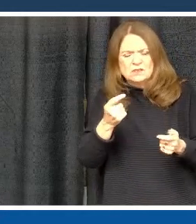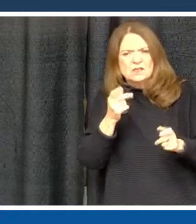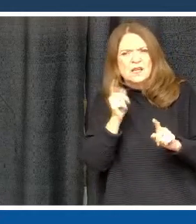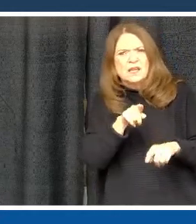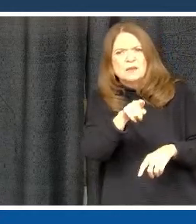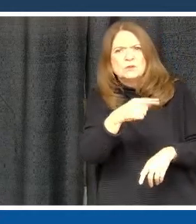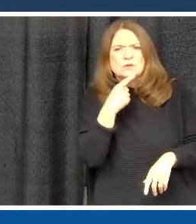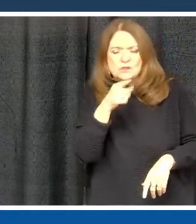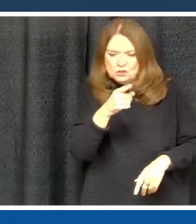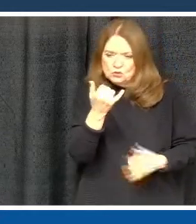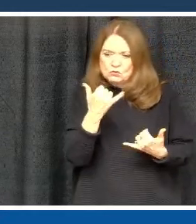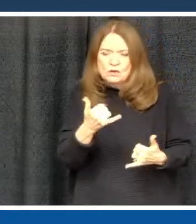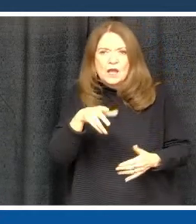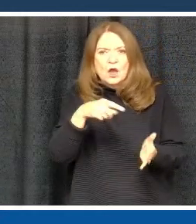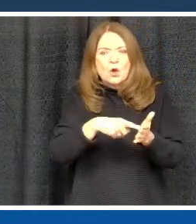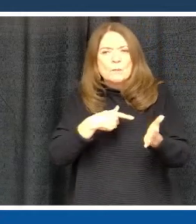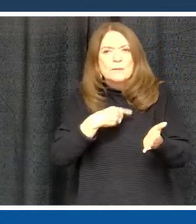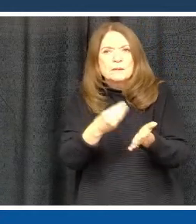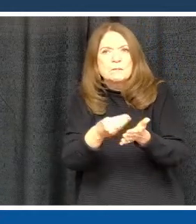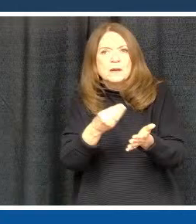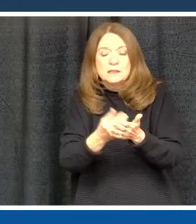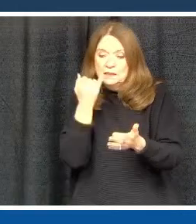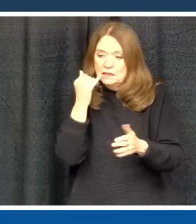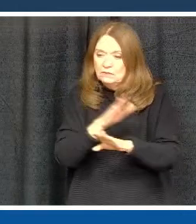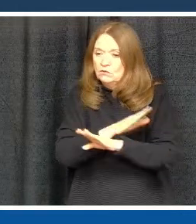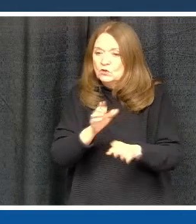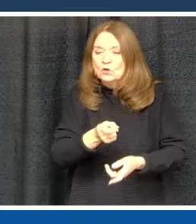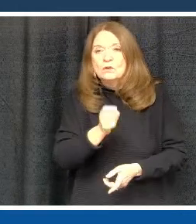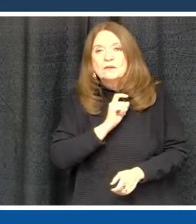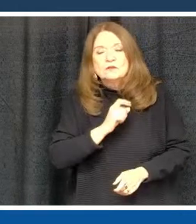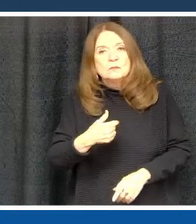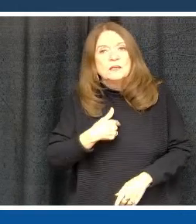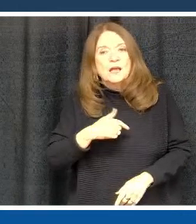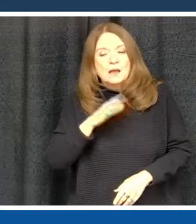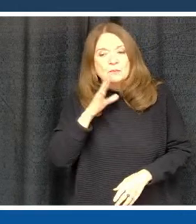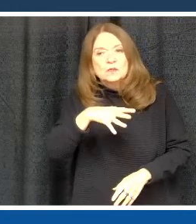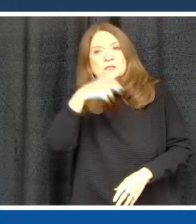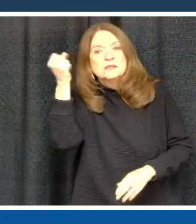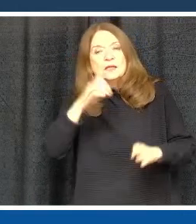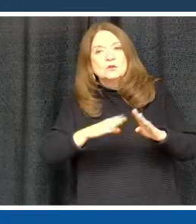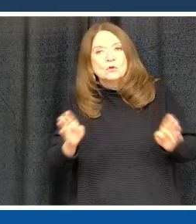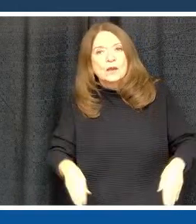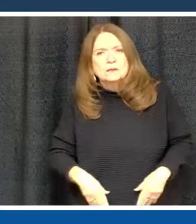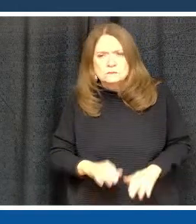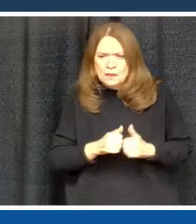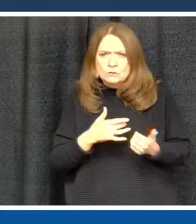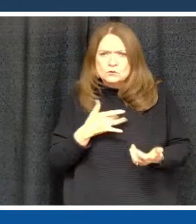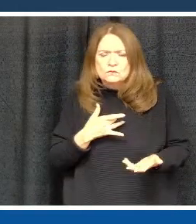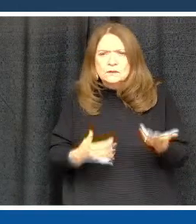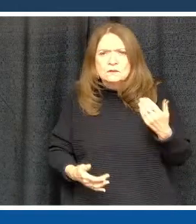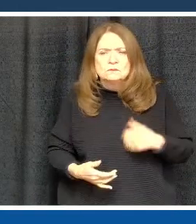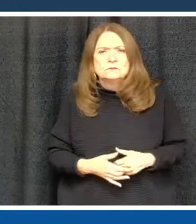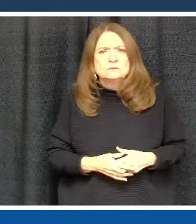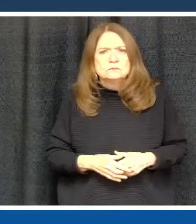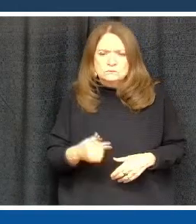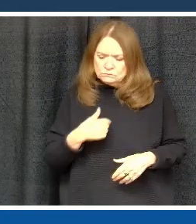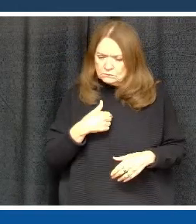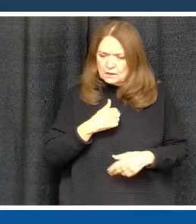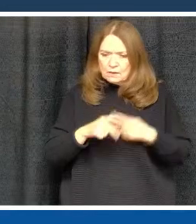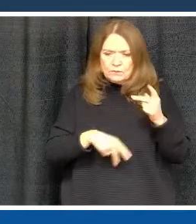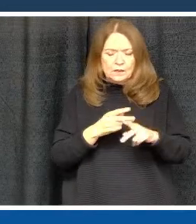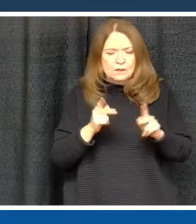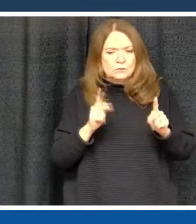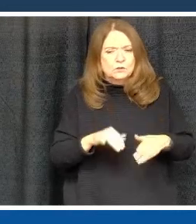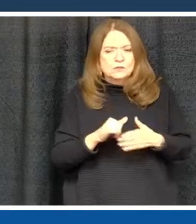said, you now owe me money, and if you do not give it to me, I'm going to take your house? How would you feel? I'm the type of person